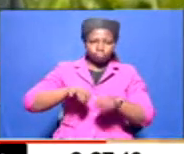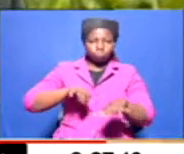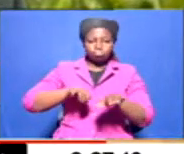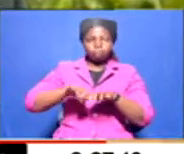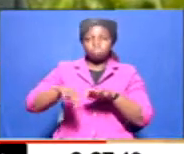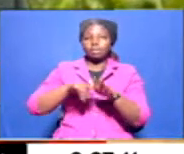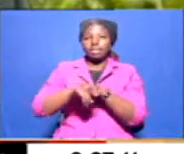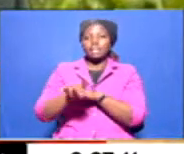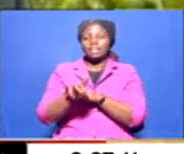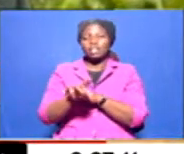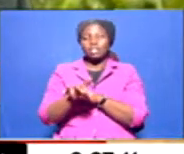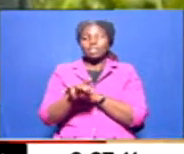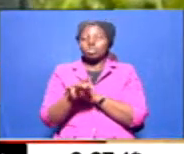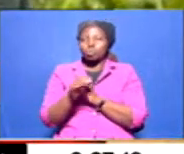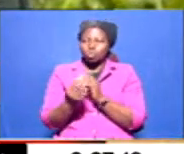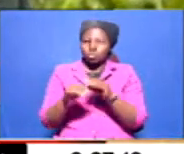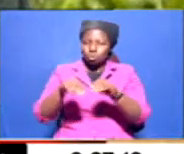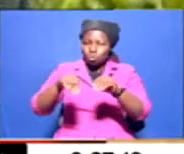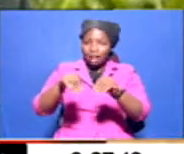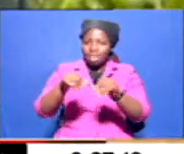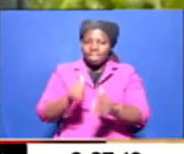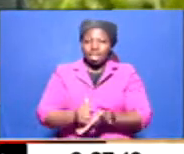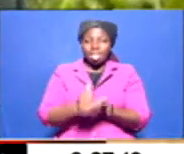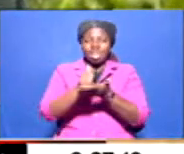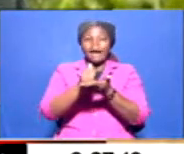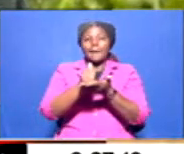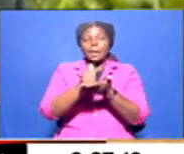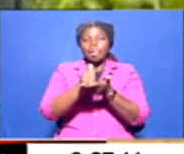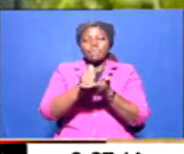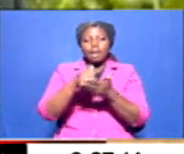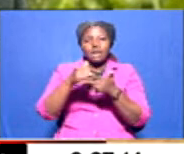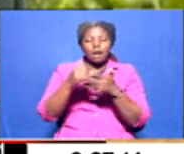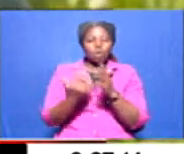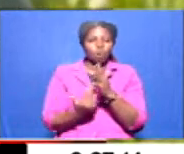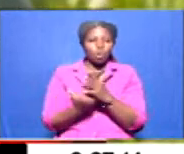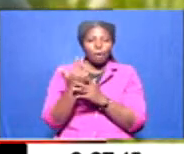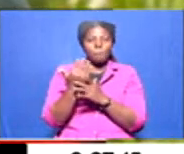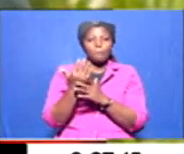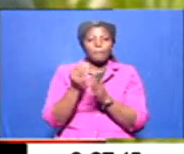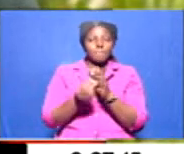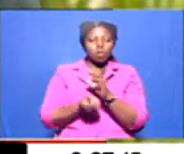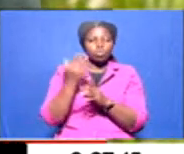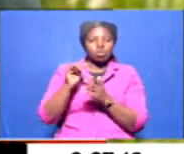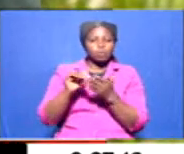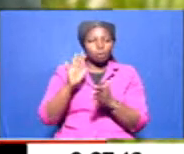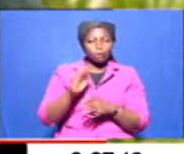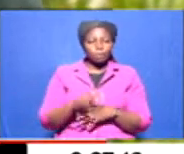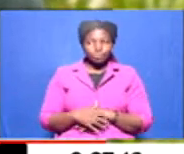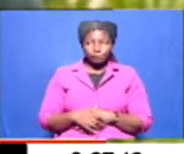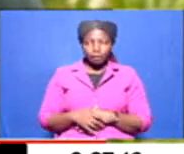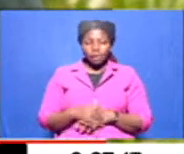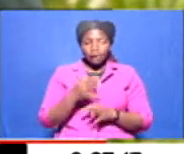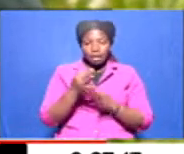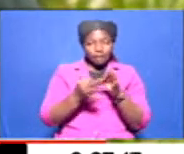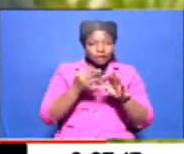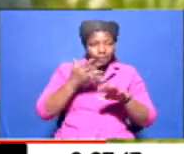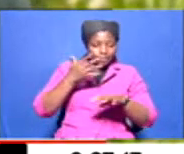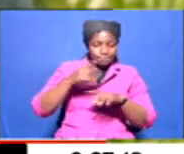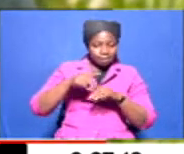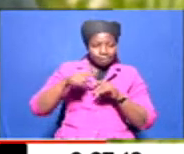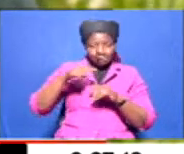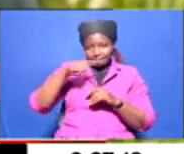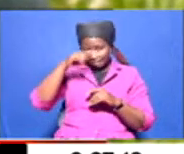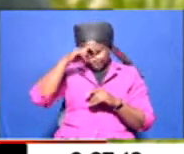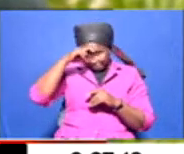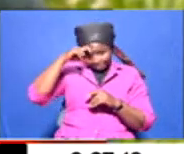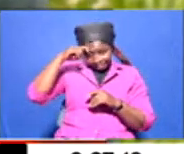thus helping the crops to maximize on the production. If the temperatures are high, it signals